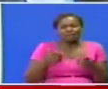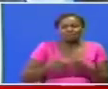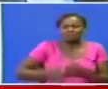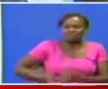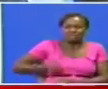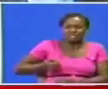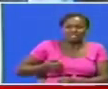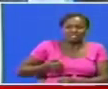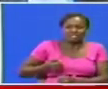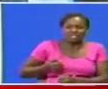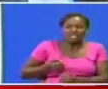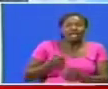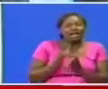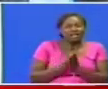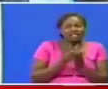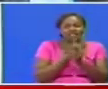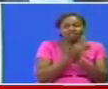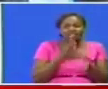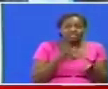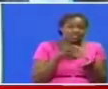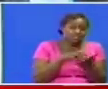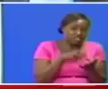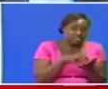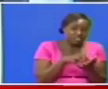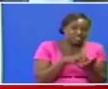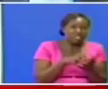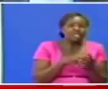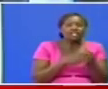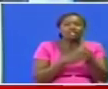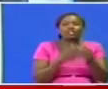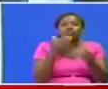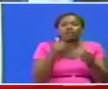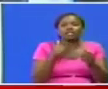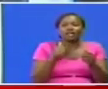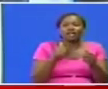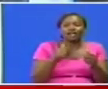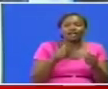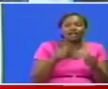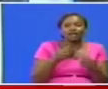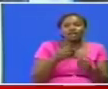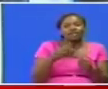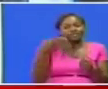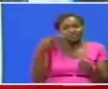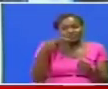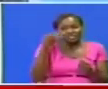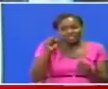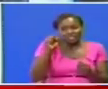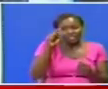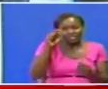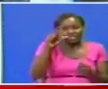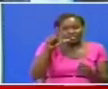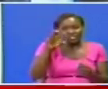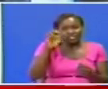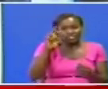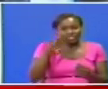and defenders of the status quo, led by the billionaire hustler, the self-confessed